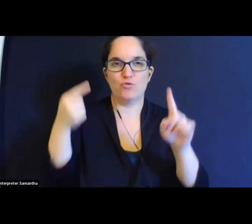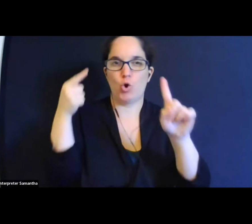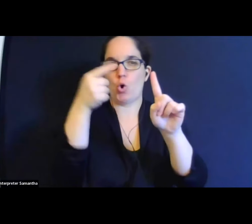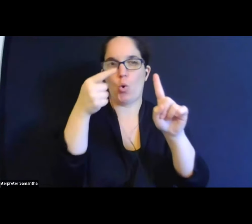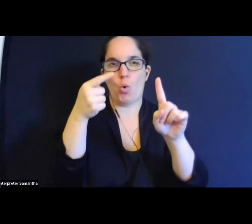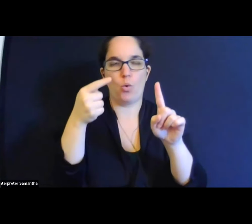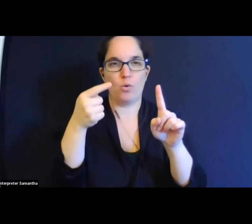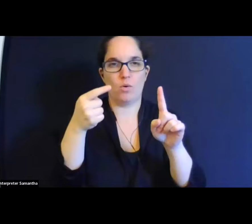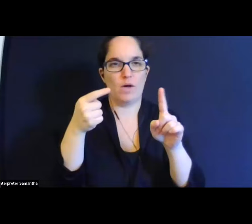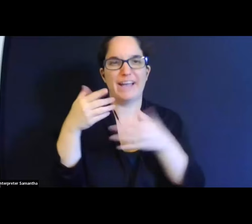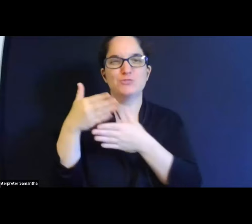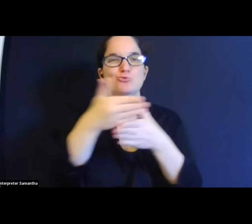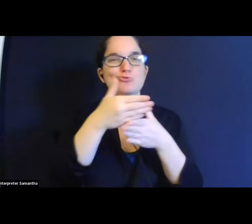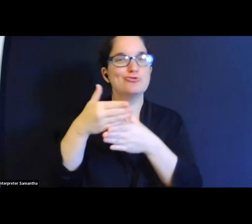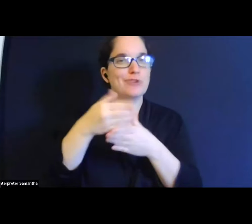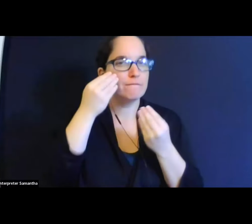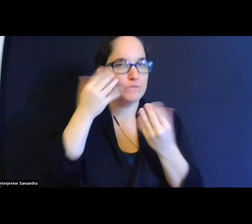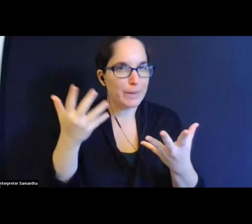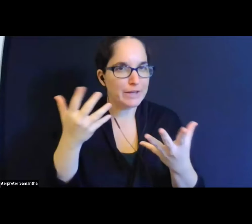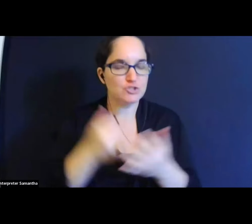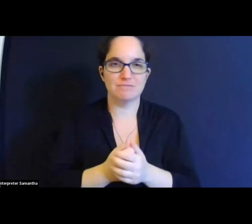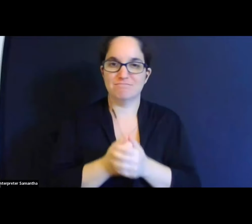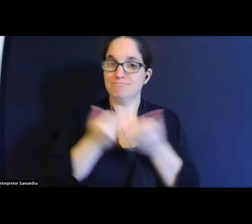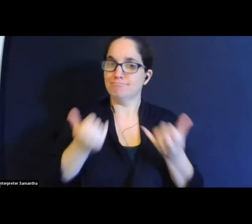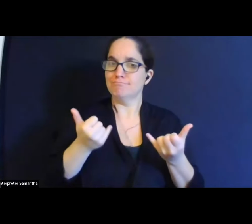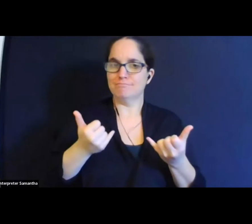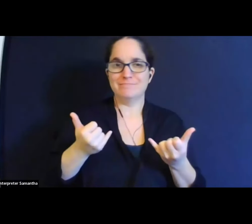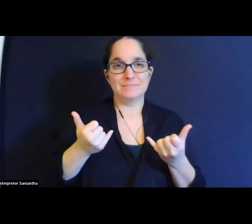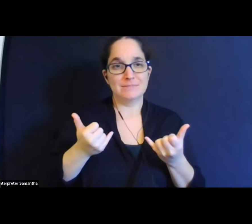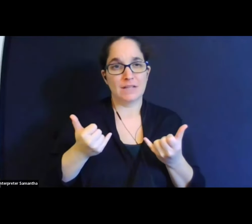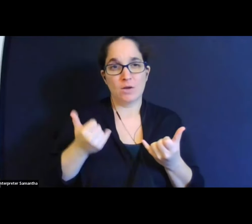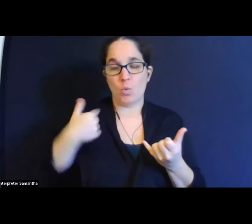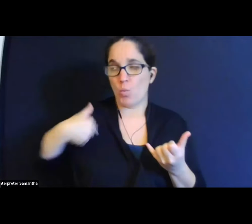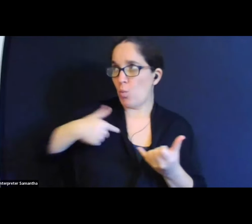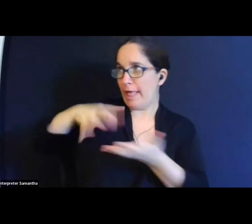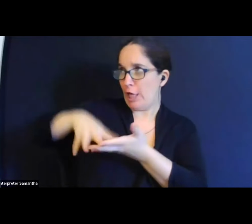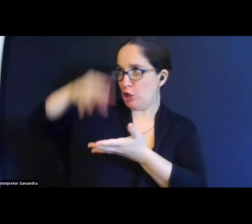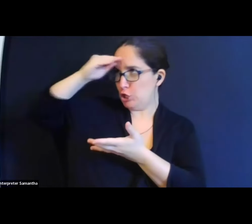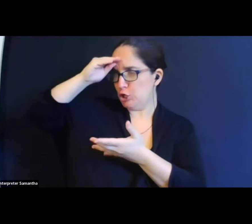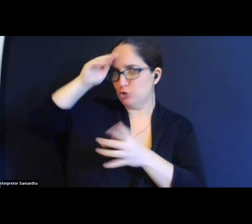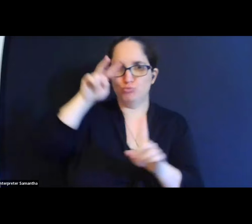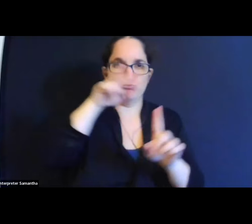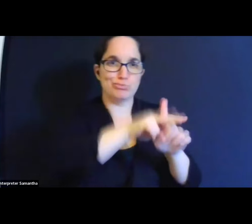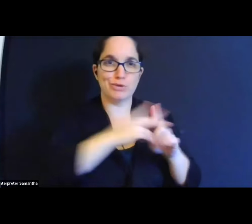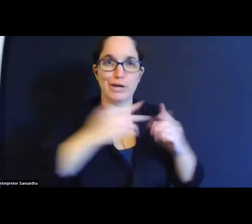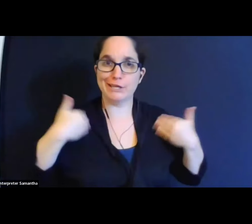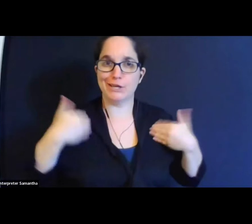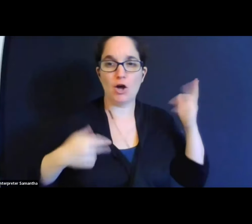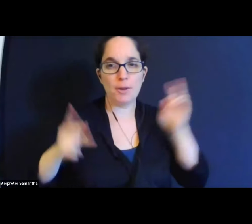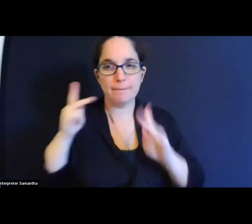about what we're learning in talking to young people and how we're figuring some of this stuff